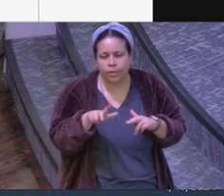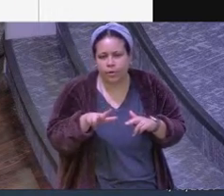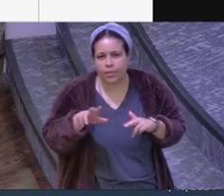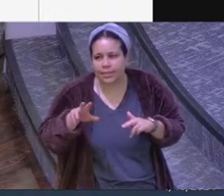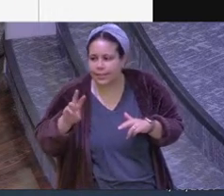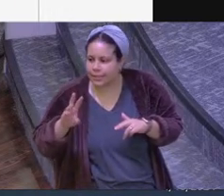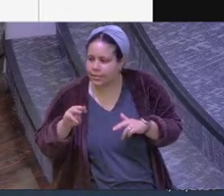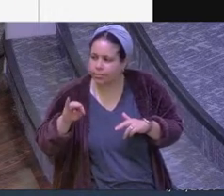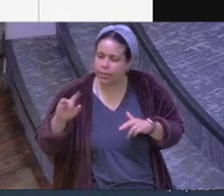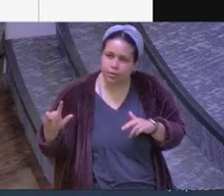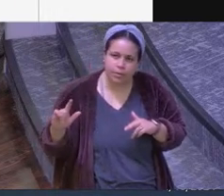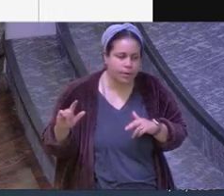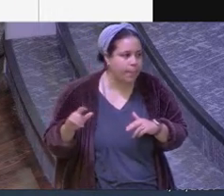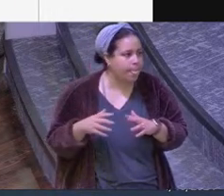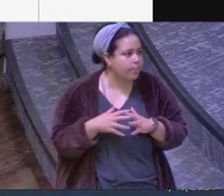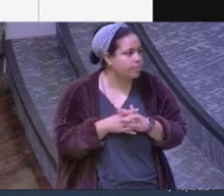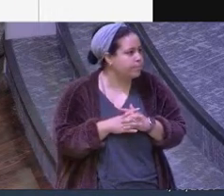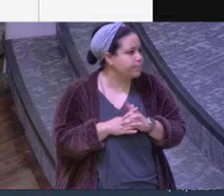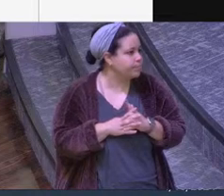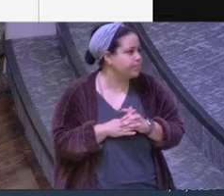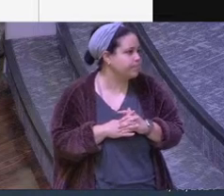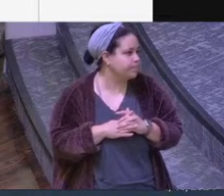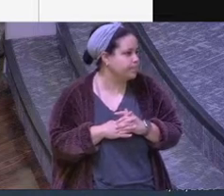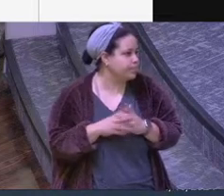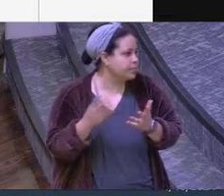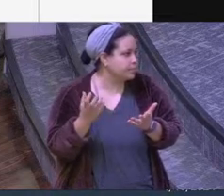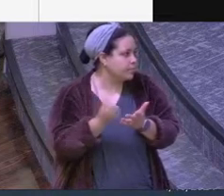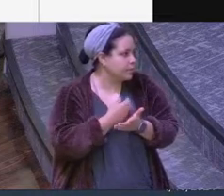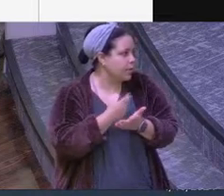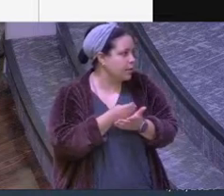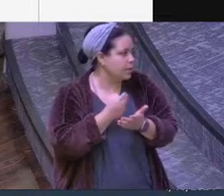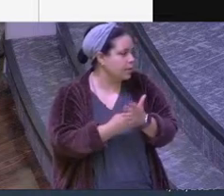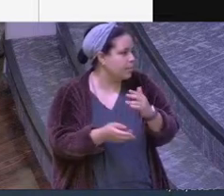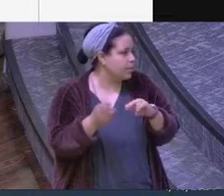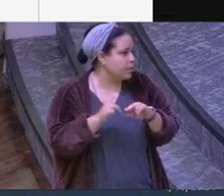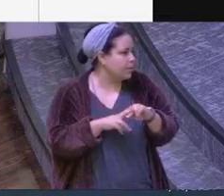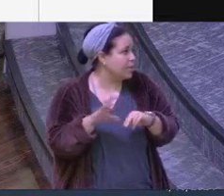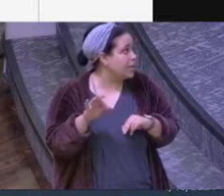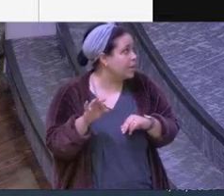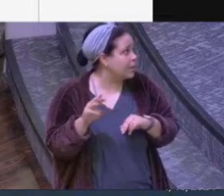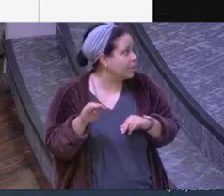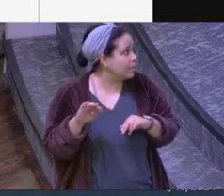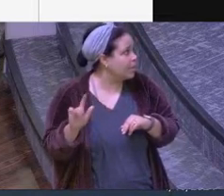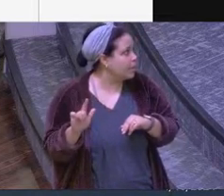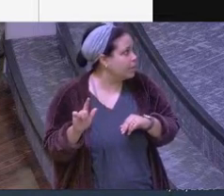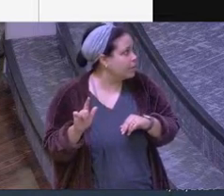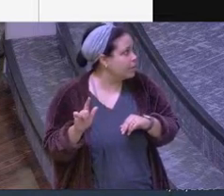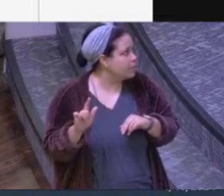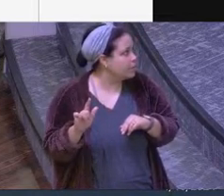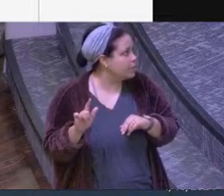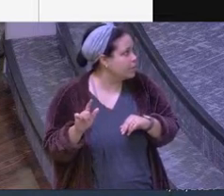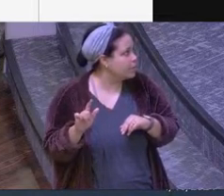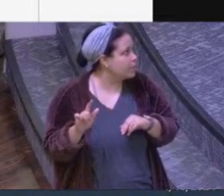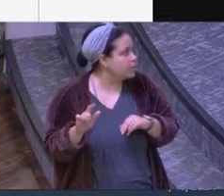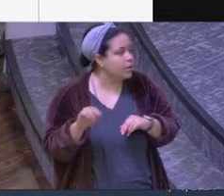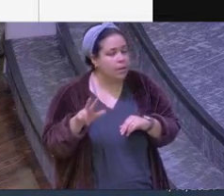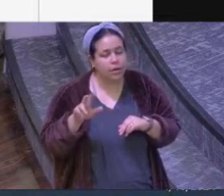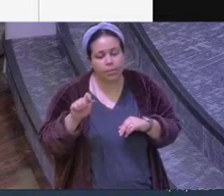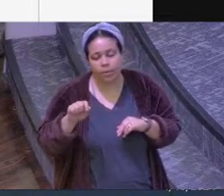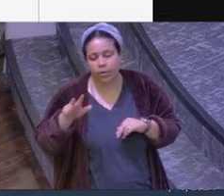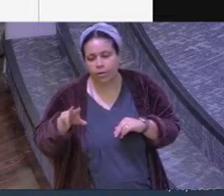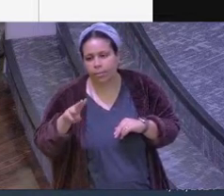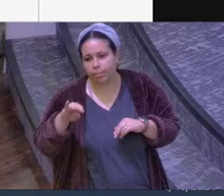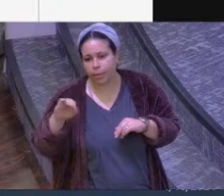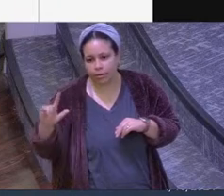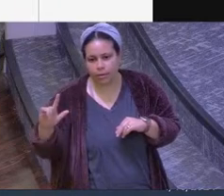do a summary here shortly. Salary and benefits increasing about $19 million. Our operating about $3.3